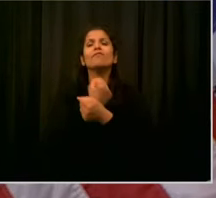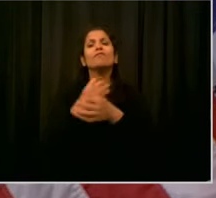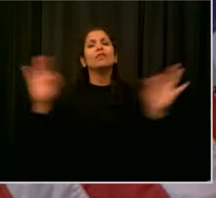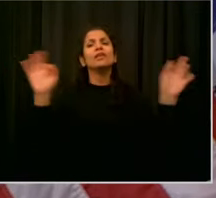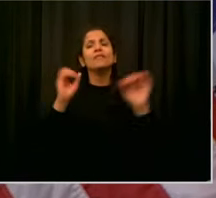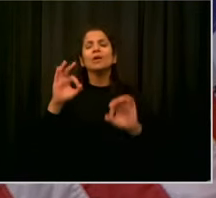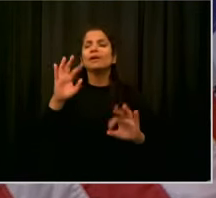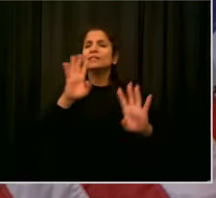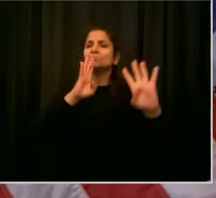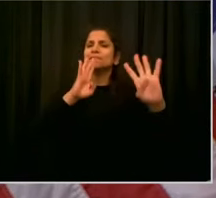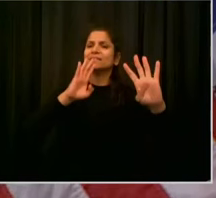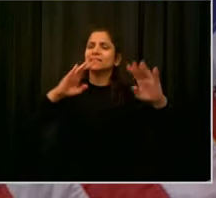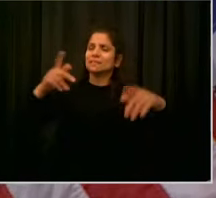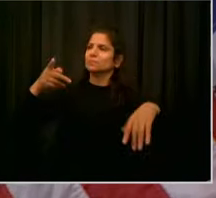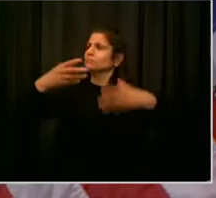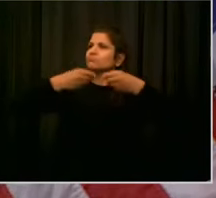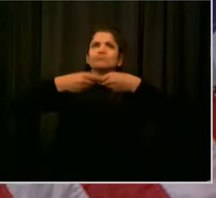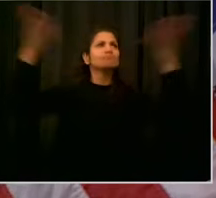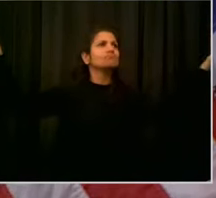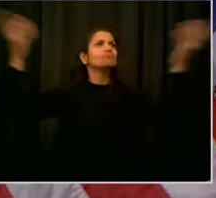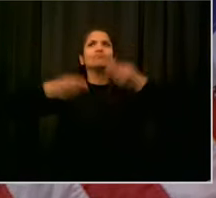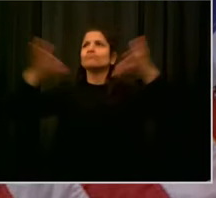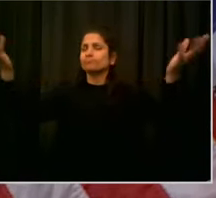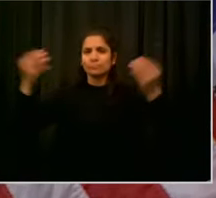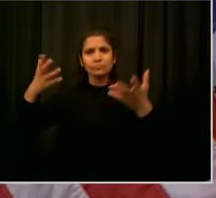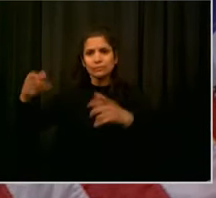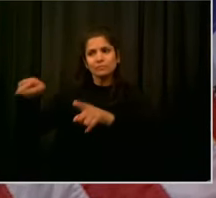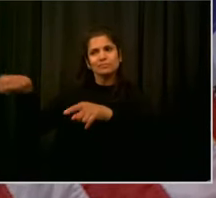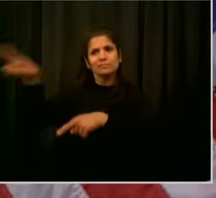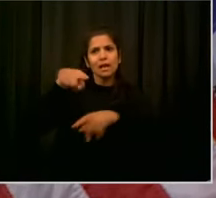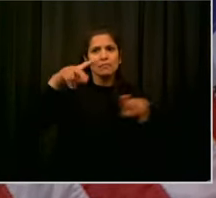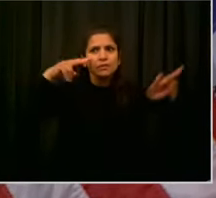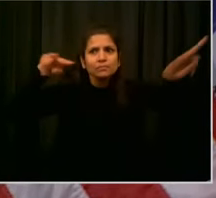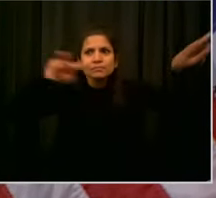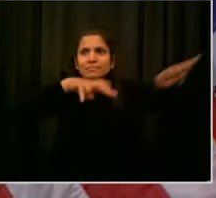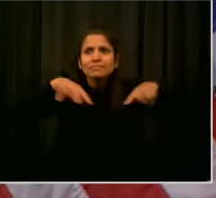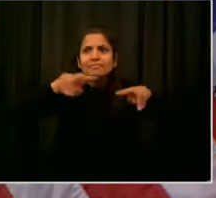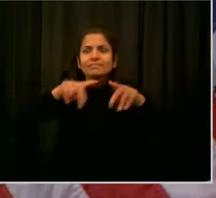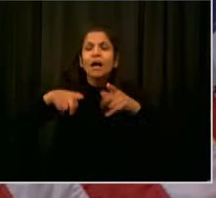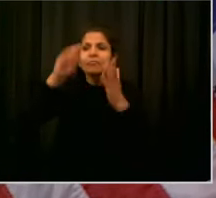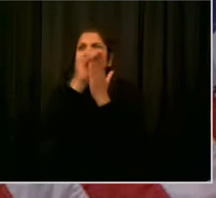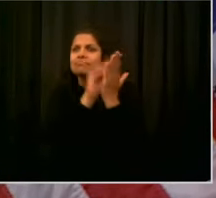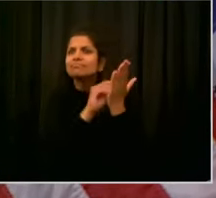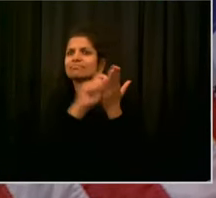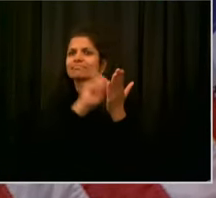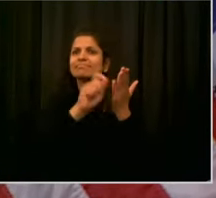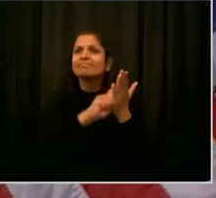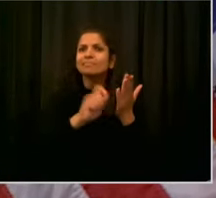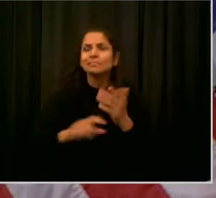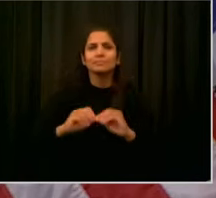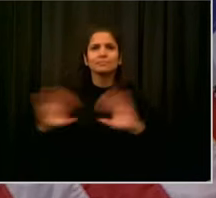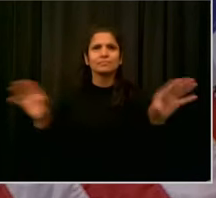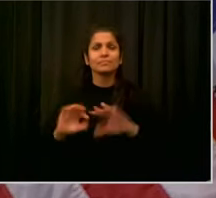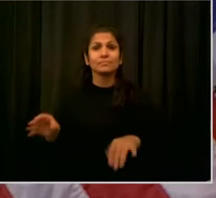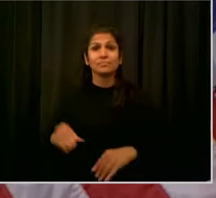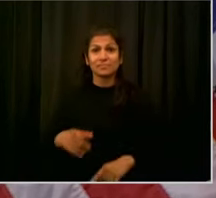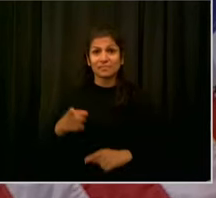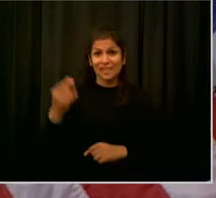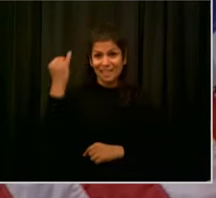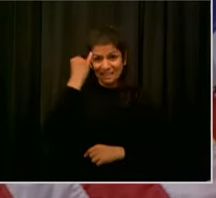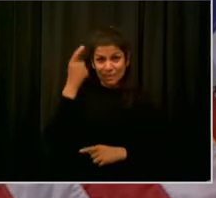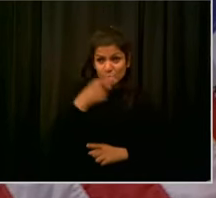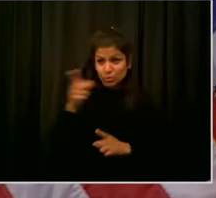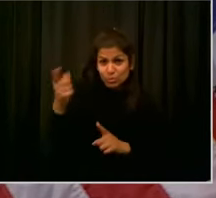way treated inappropriately, I want that investigated by the NYPD immediately. And I want to make sure